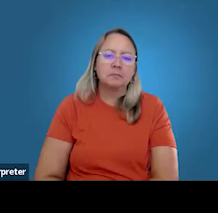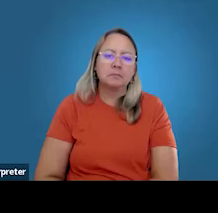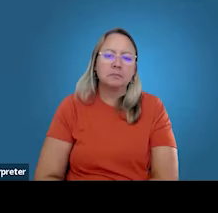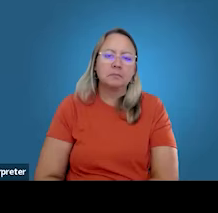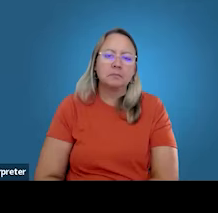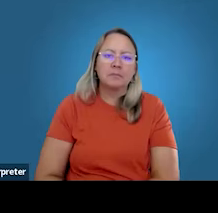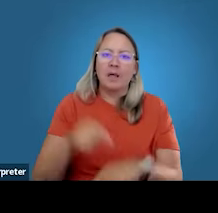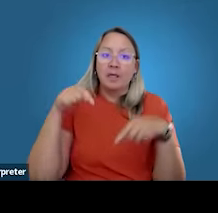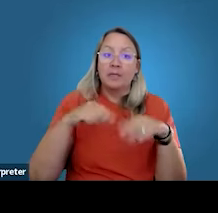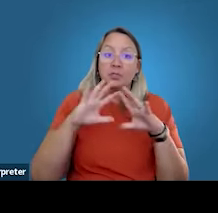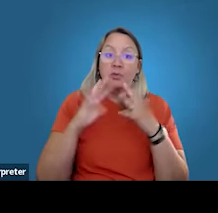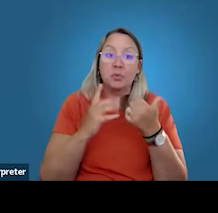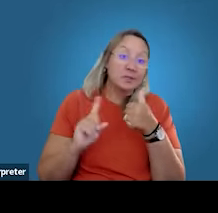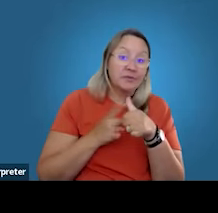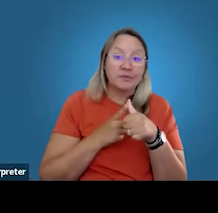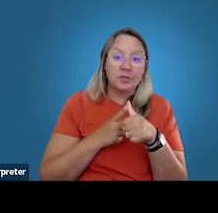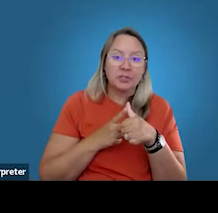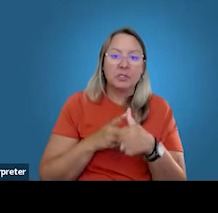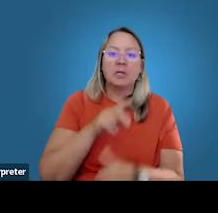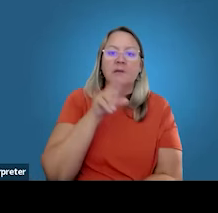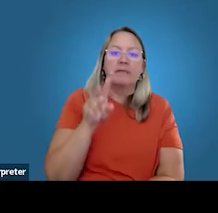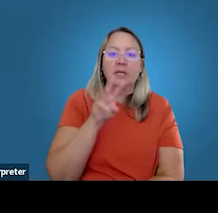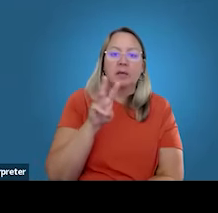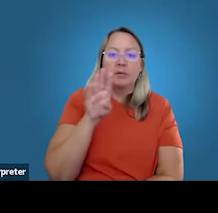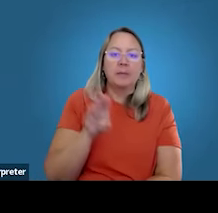much. This is the world's first DWB.